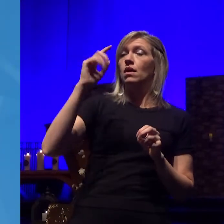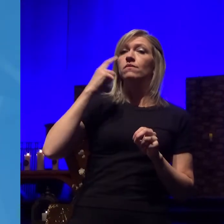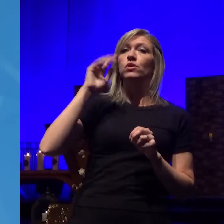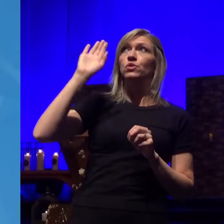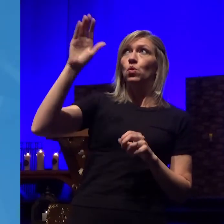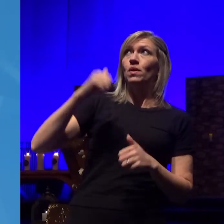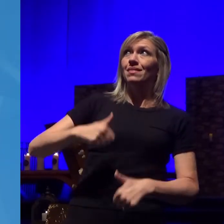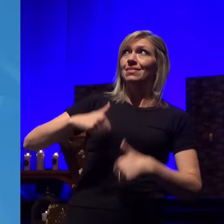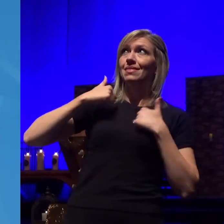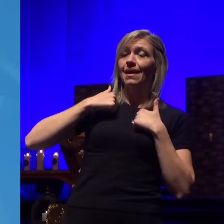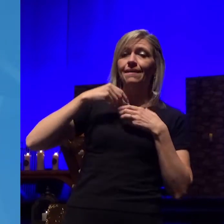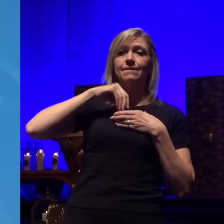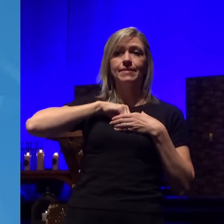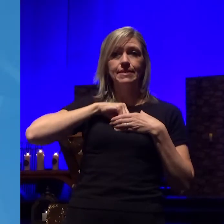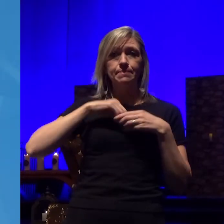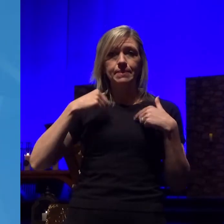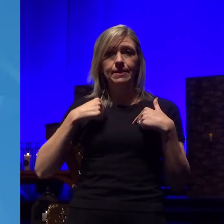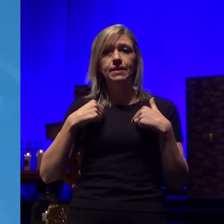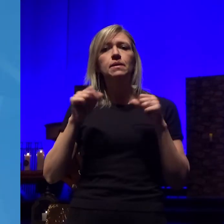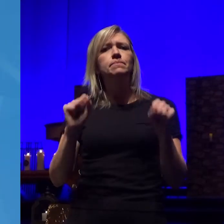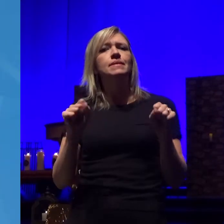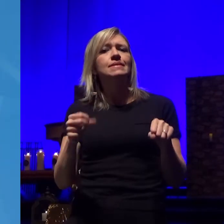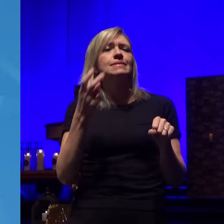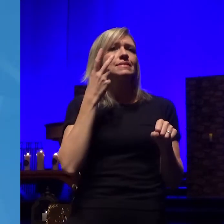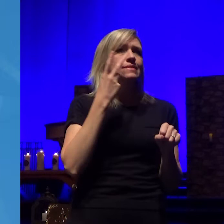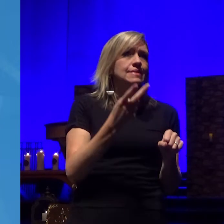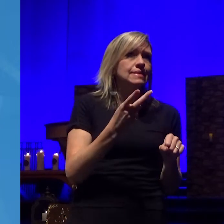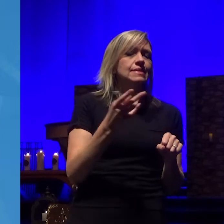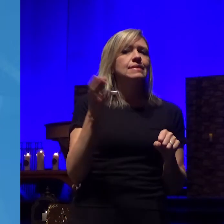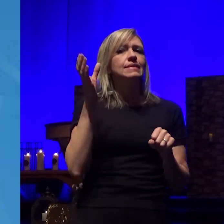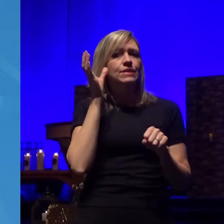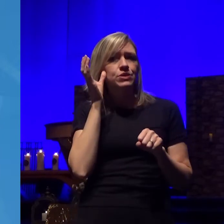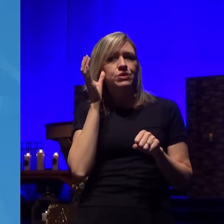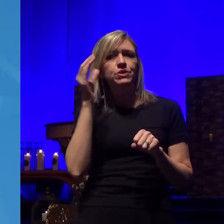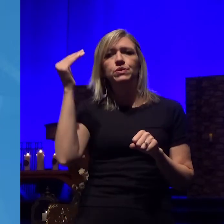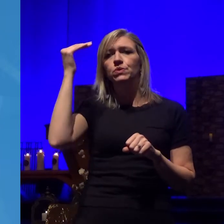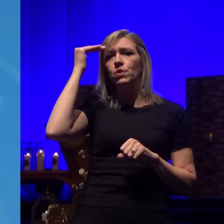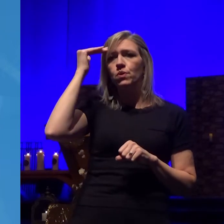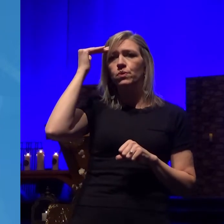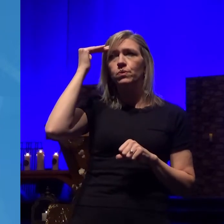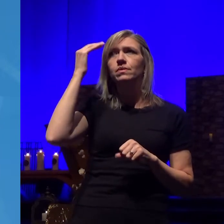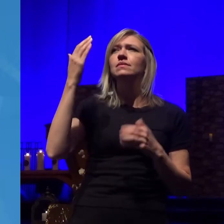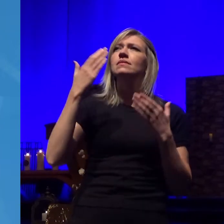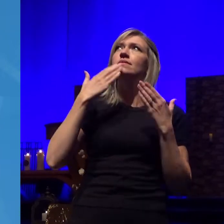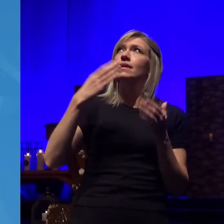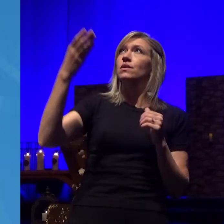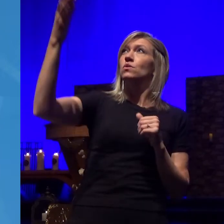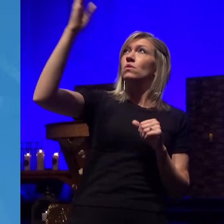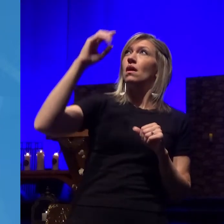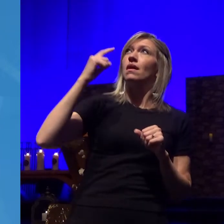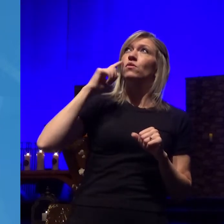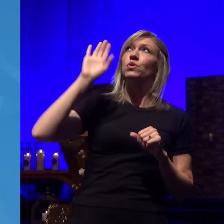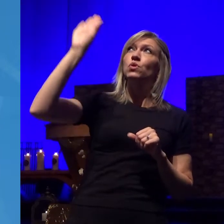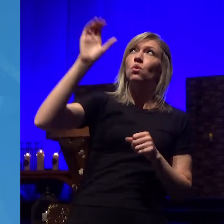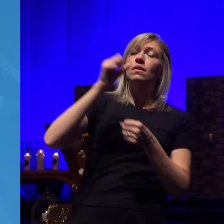me, the ability to see, to hear, and to know. Thank you, God, for your love in me,